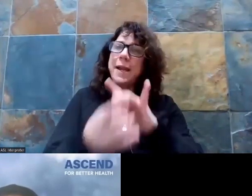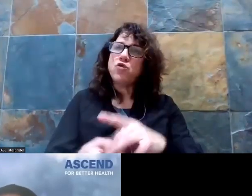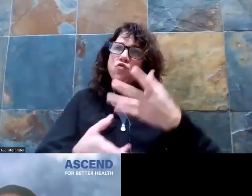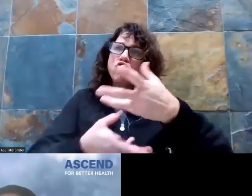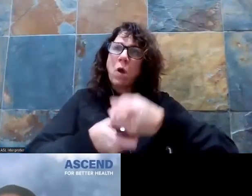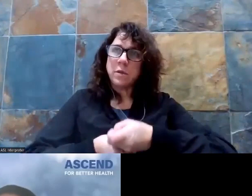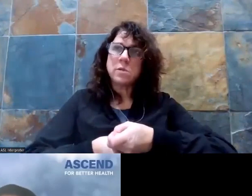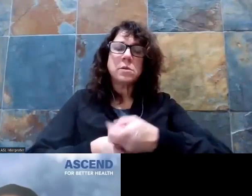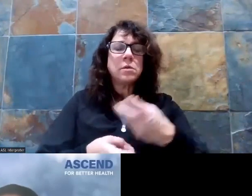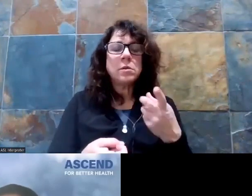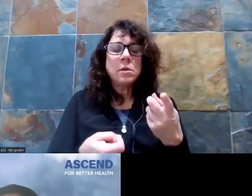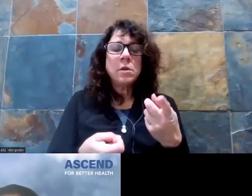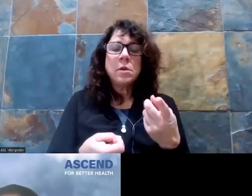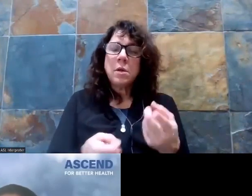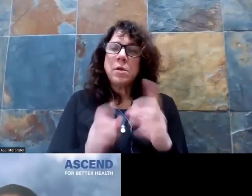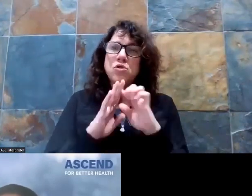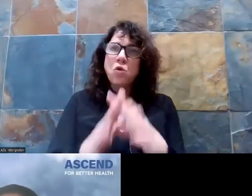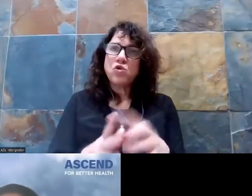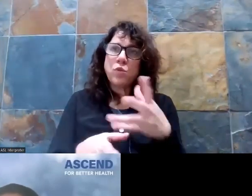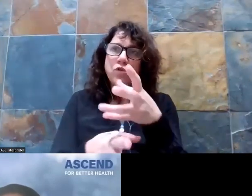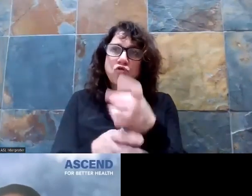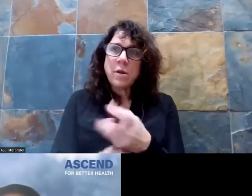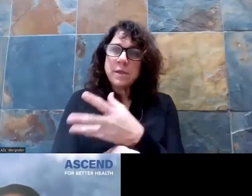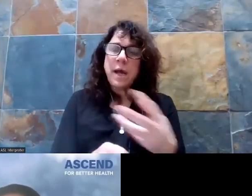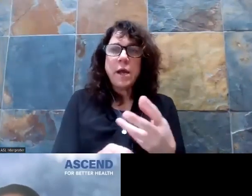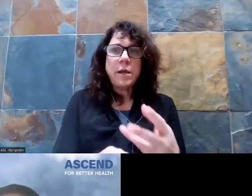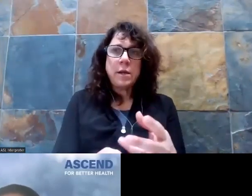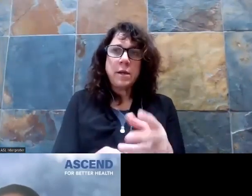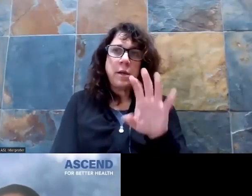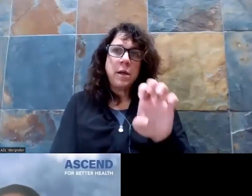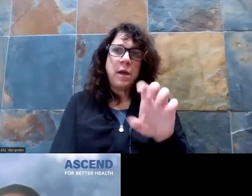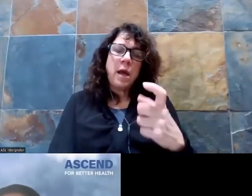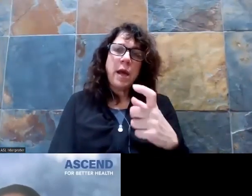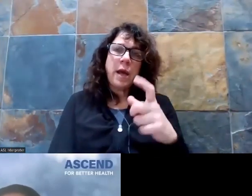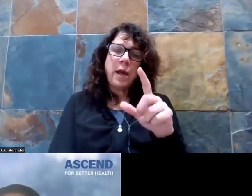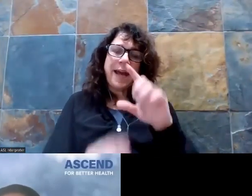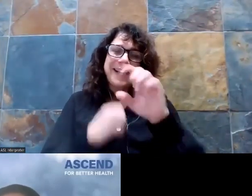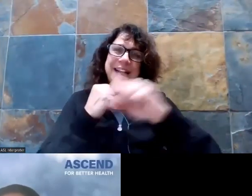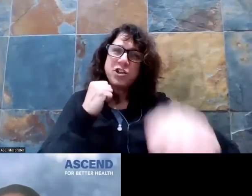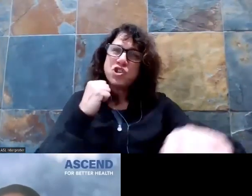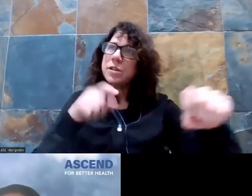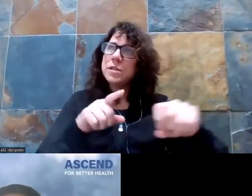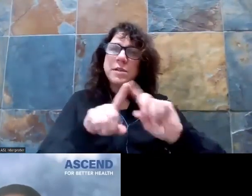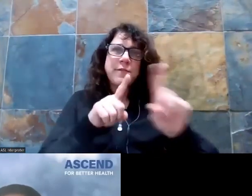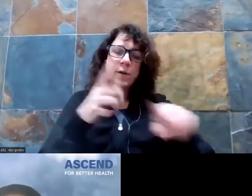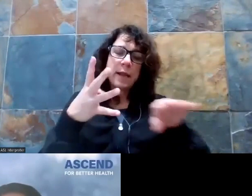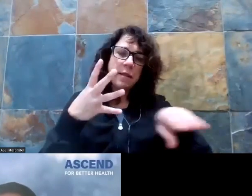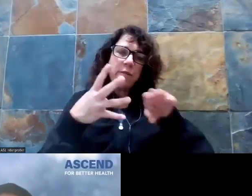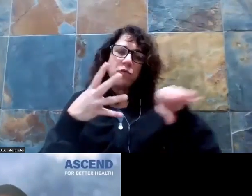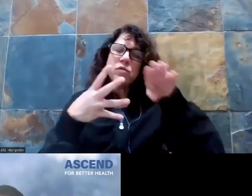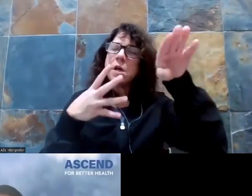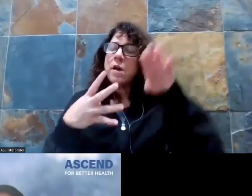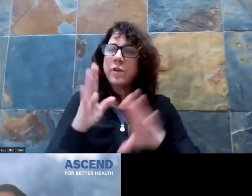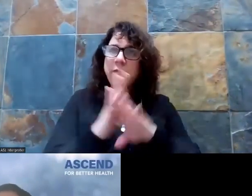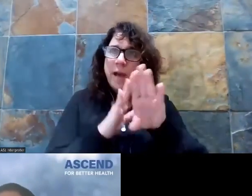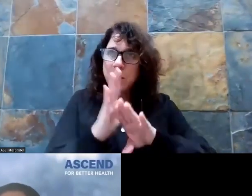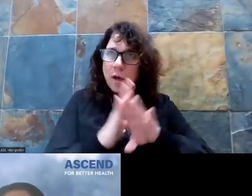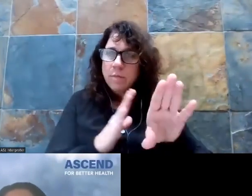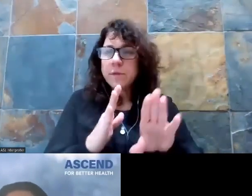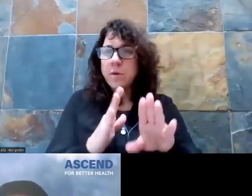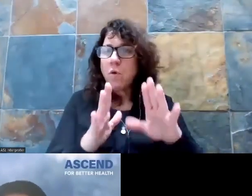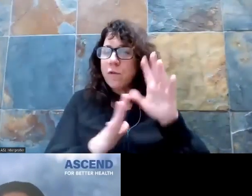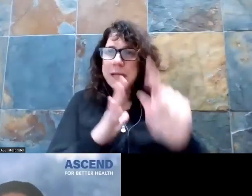with trust. And essentially, extension at various levels has developed over a period of